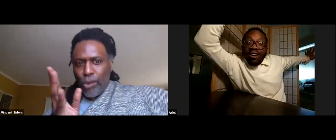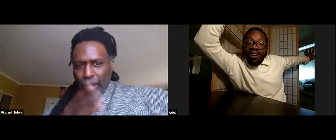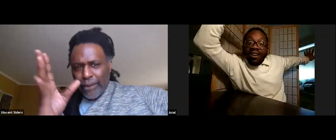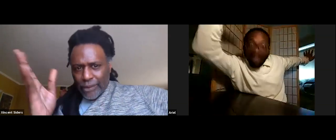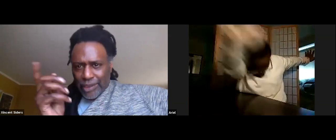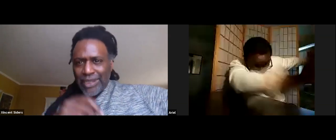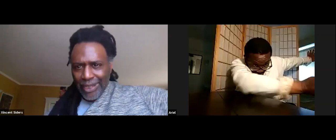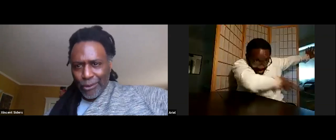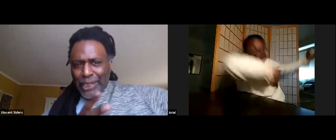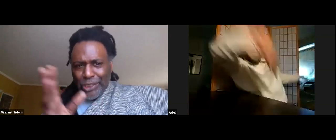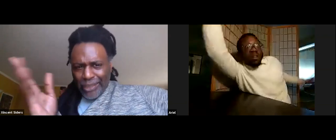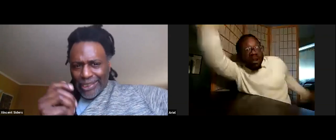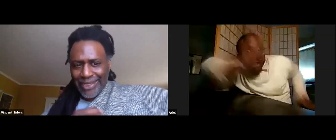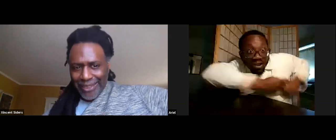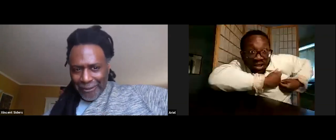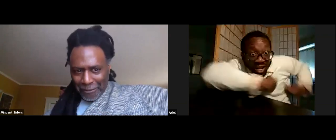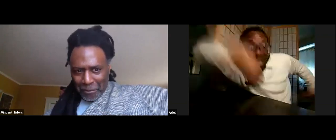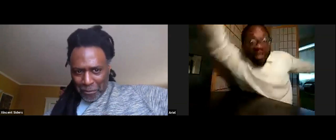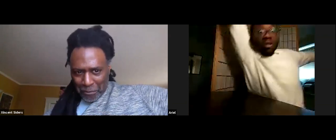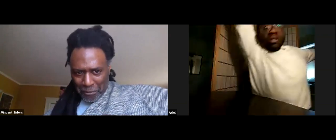Go, hence, with diligence.